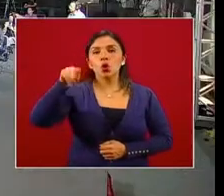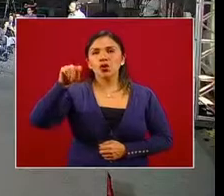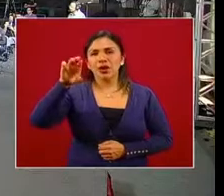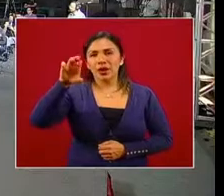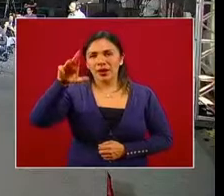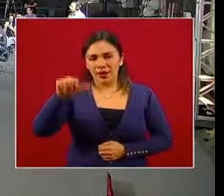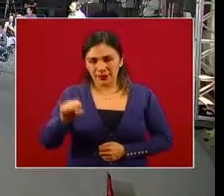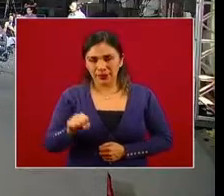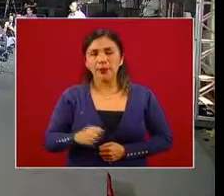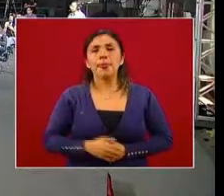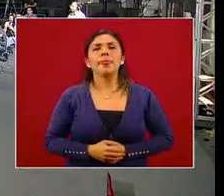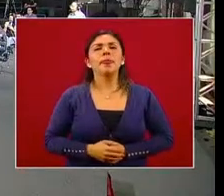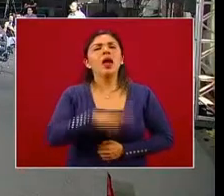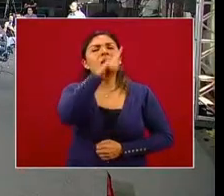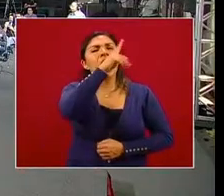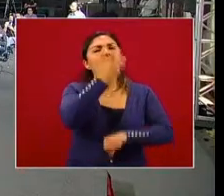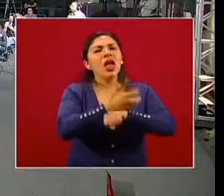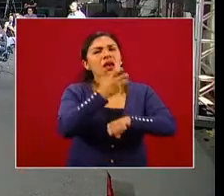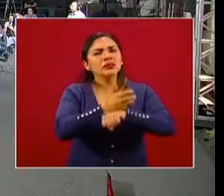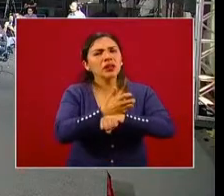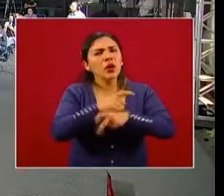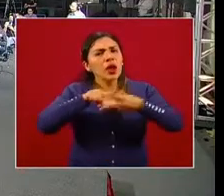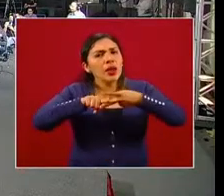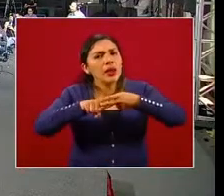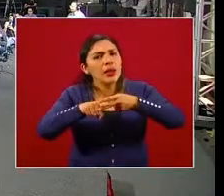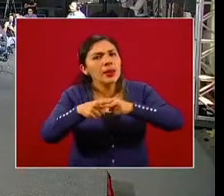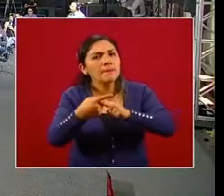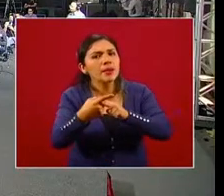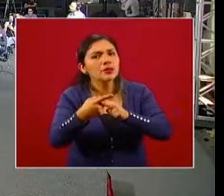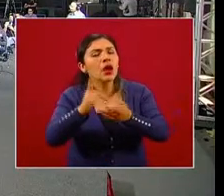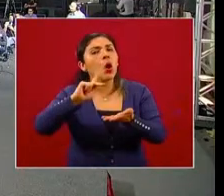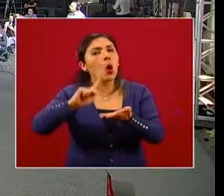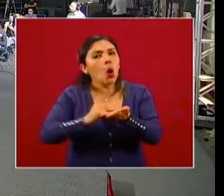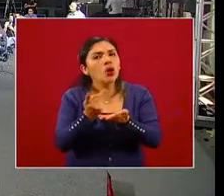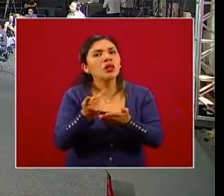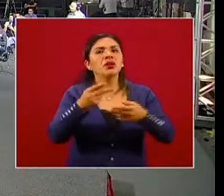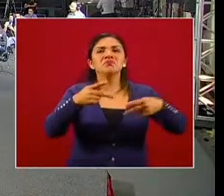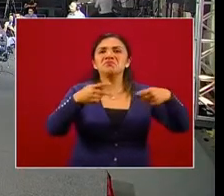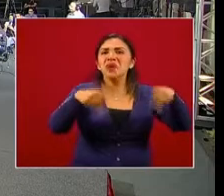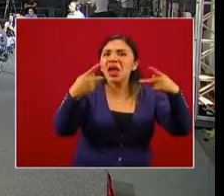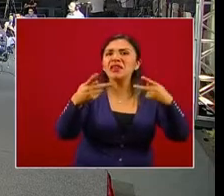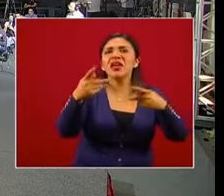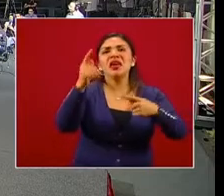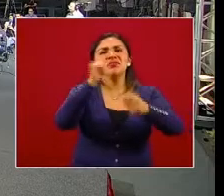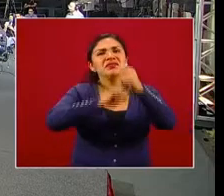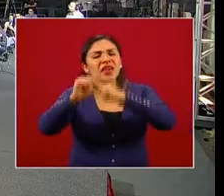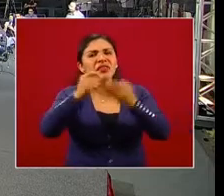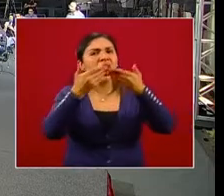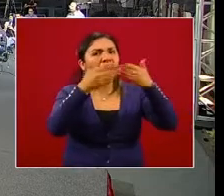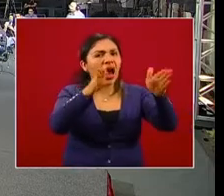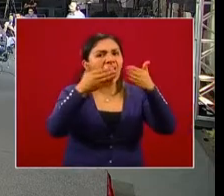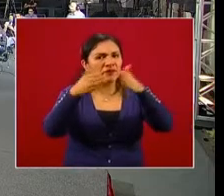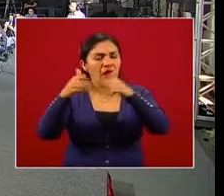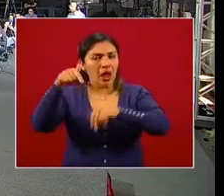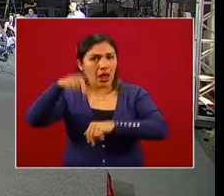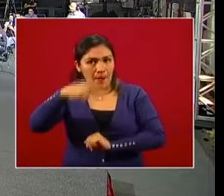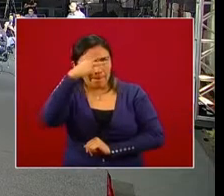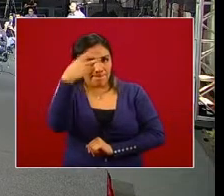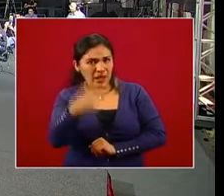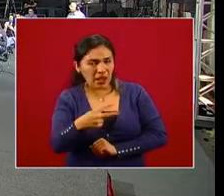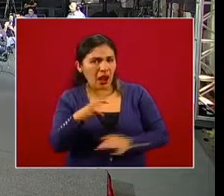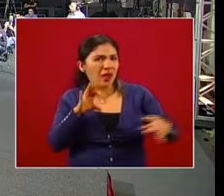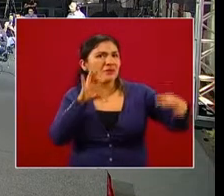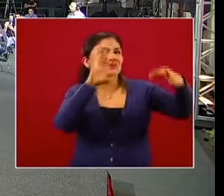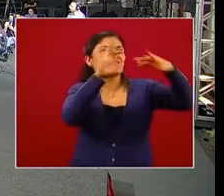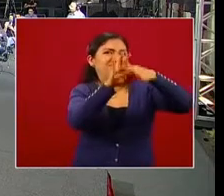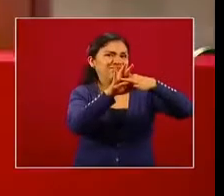Página. The United States is starting to reactivate its economic activity,